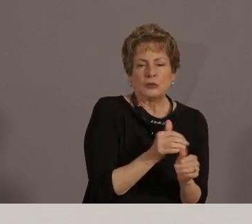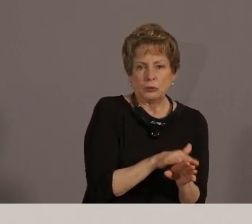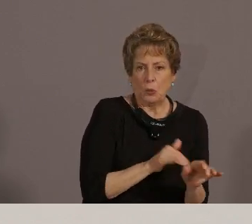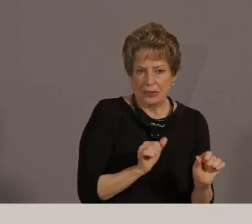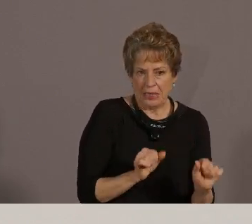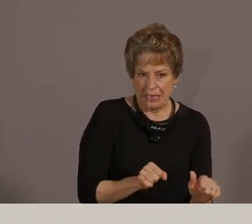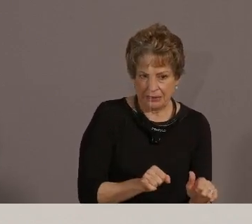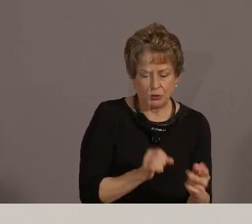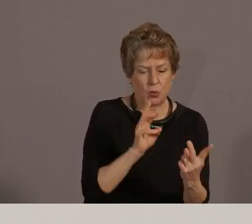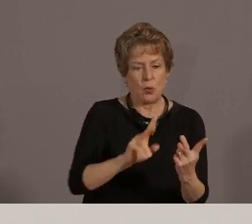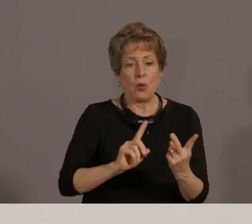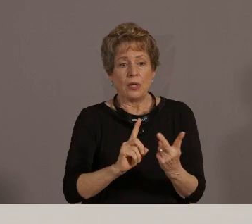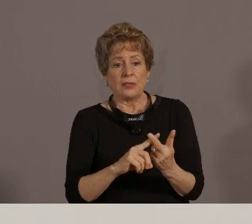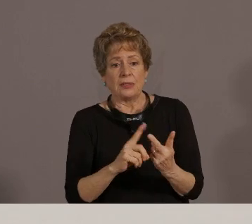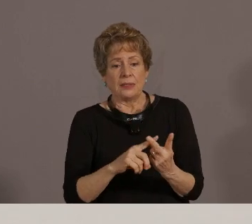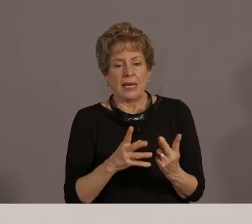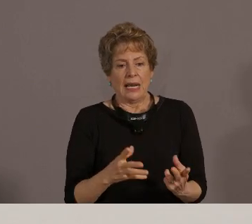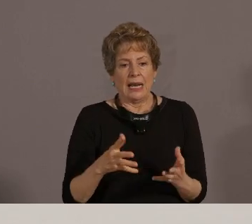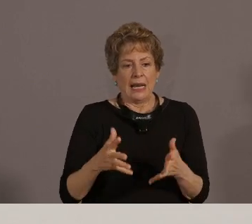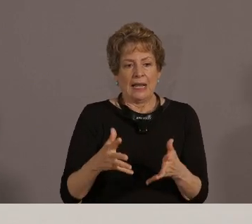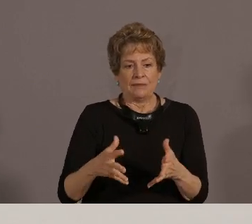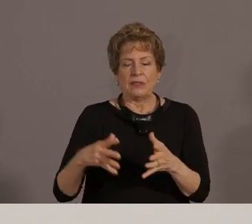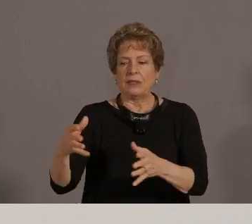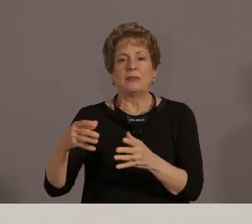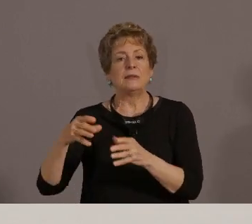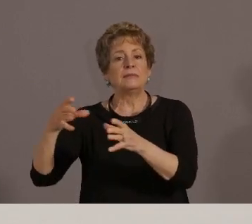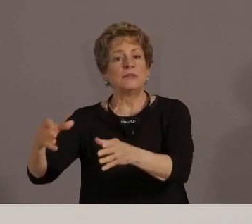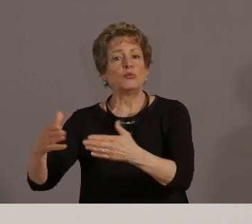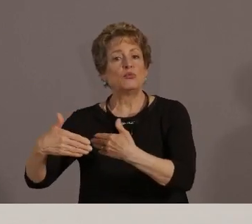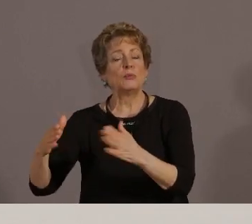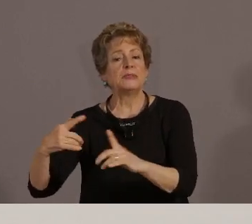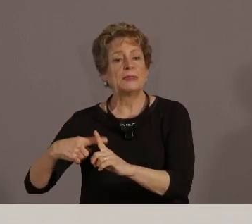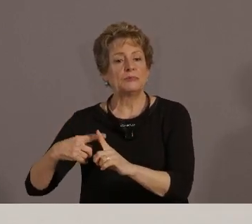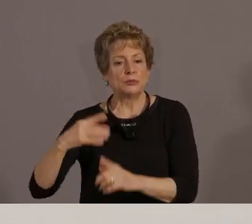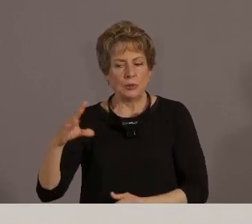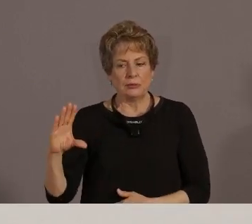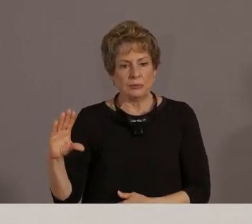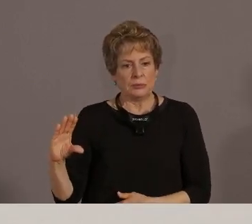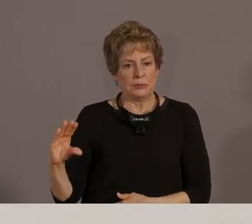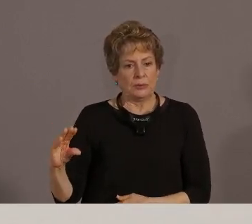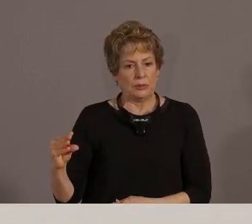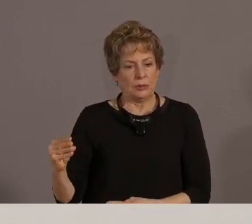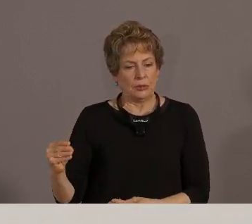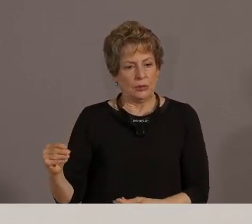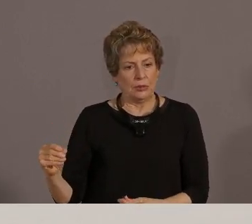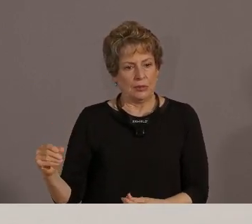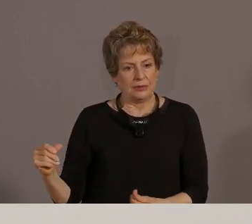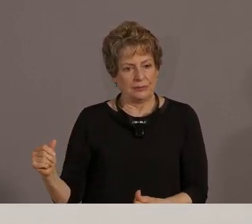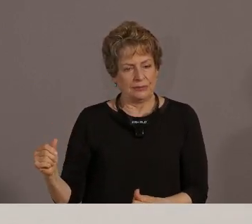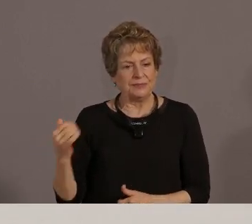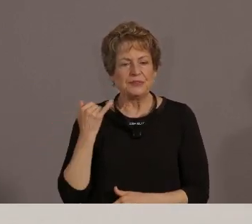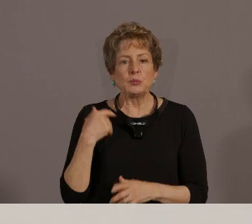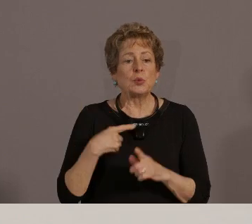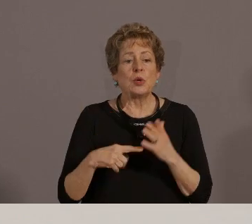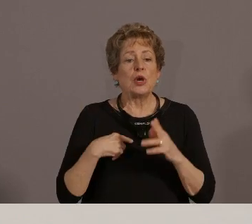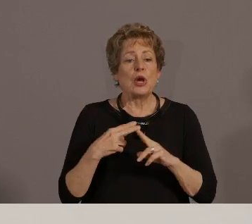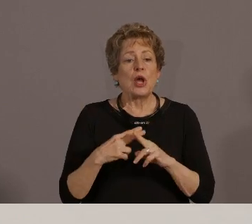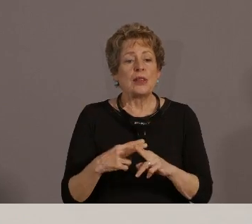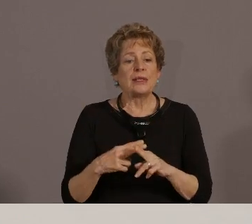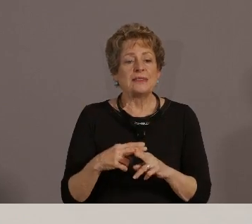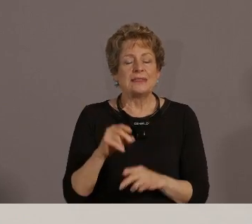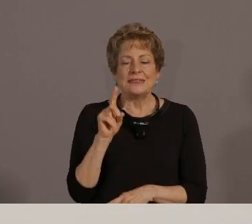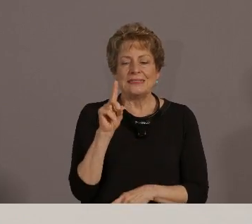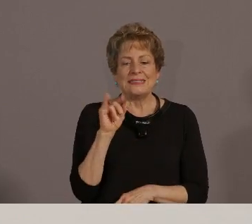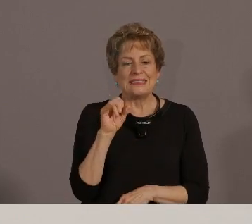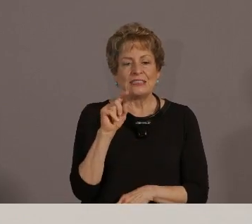inject it into somebody, that is all done at room temperature. And so that's where we need to maintain that. Once it's been brought to